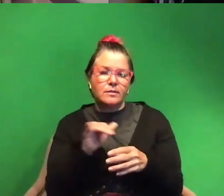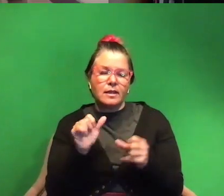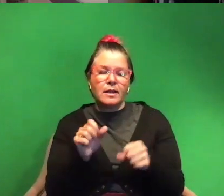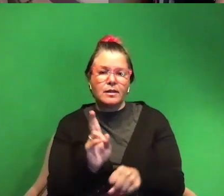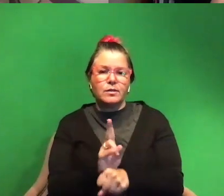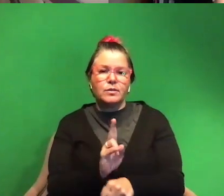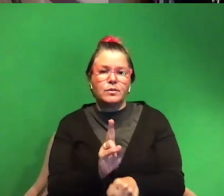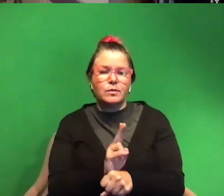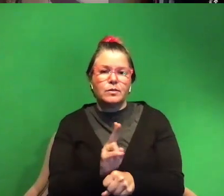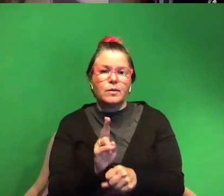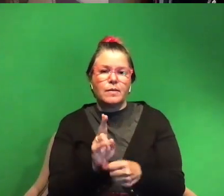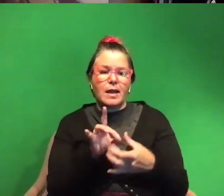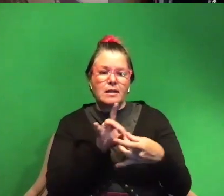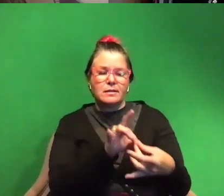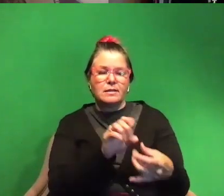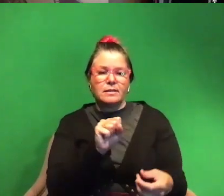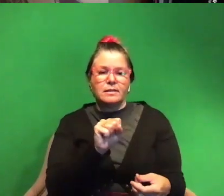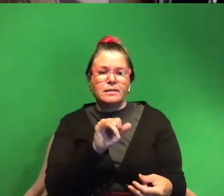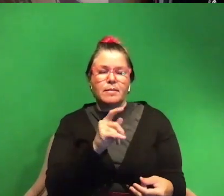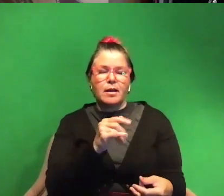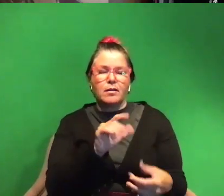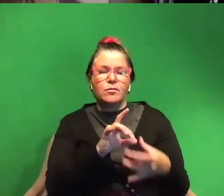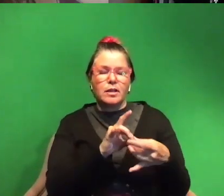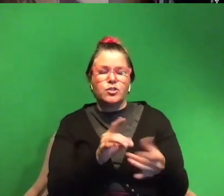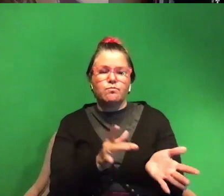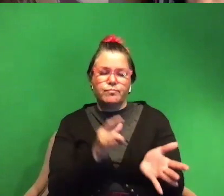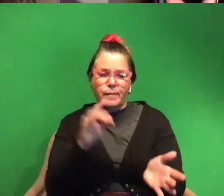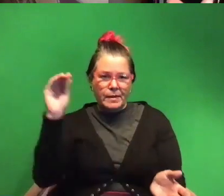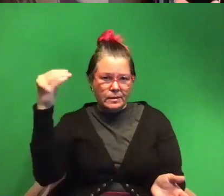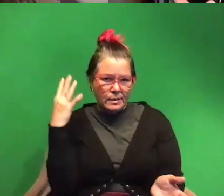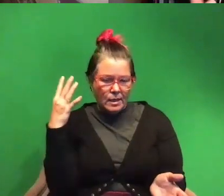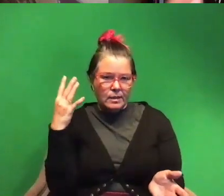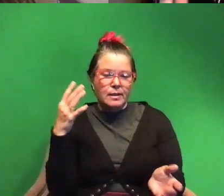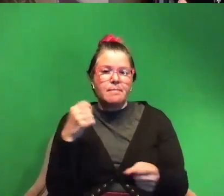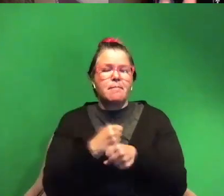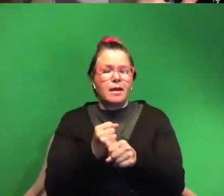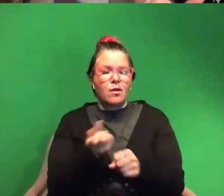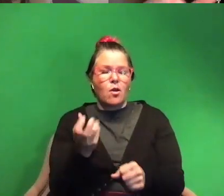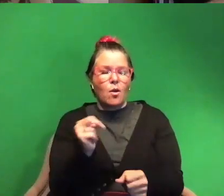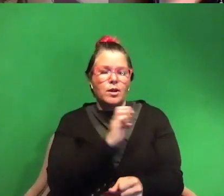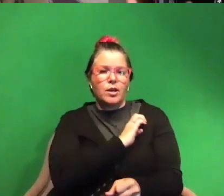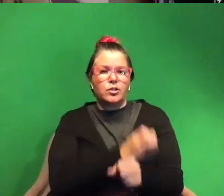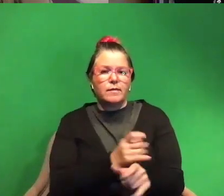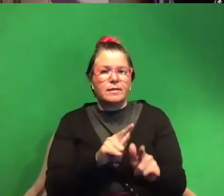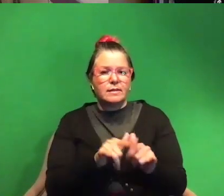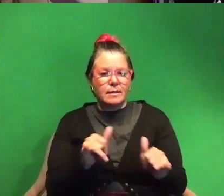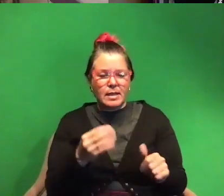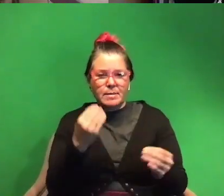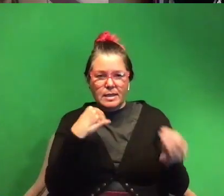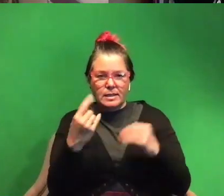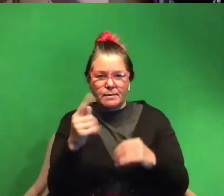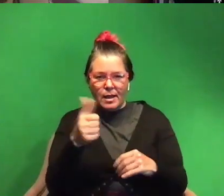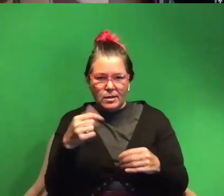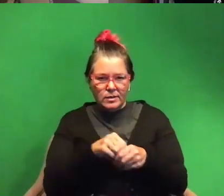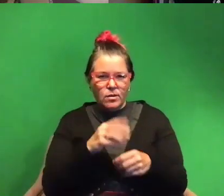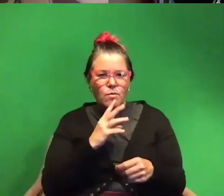use their symbionts to take advantage of the sun, and produce their own energy, but they're also eating something else in the water. What